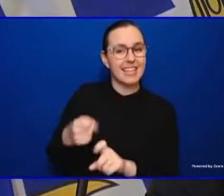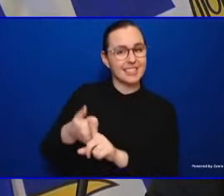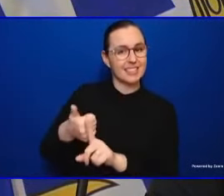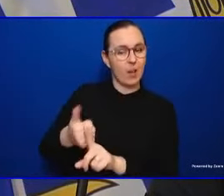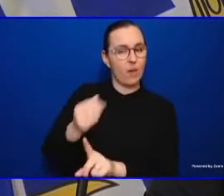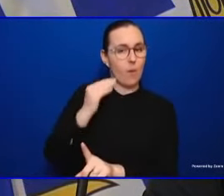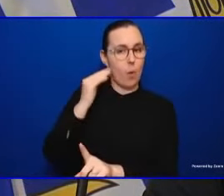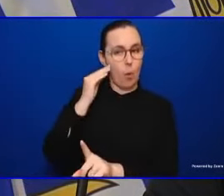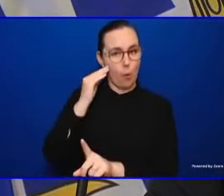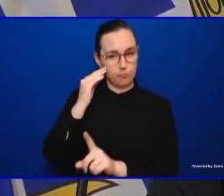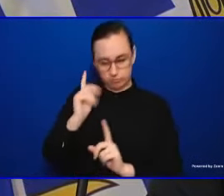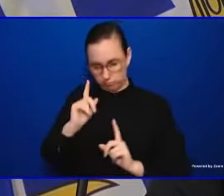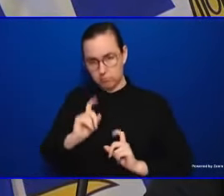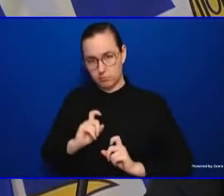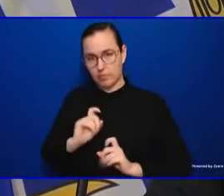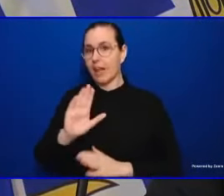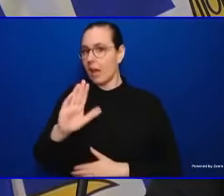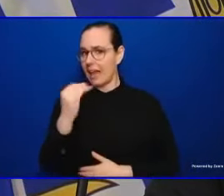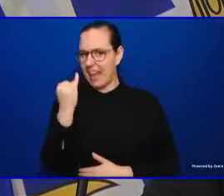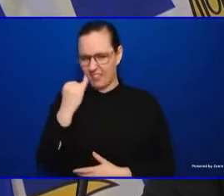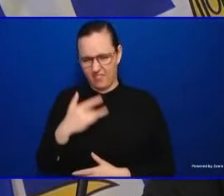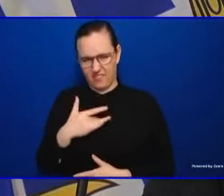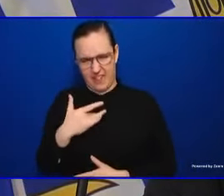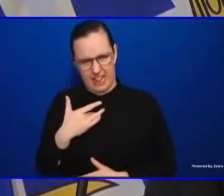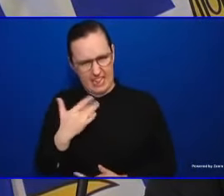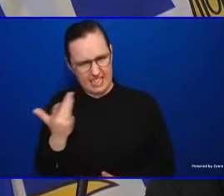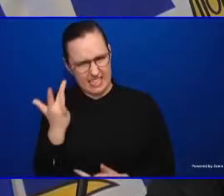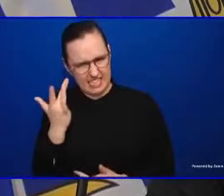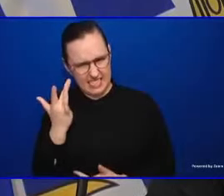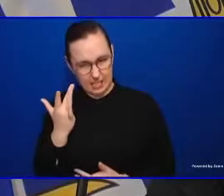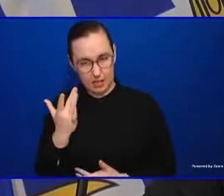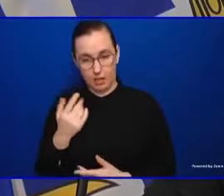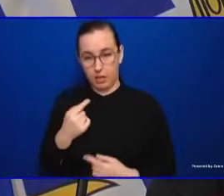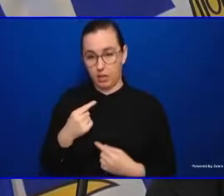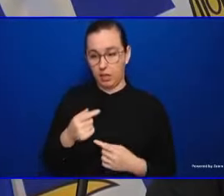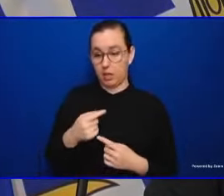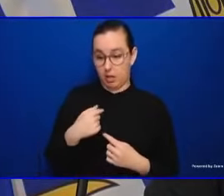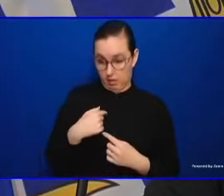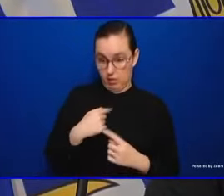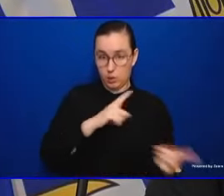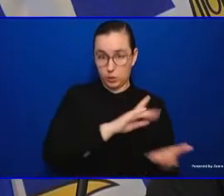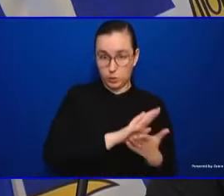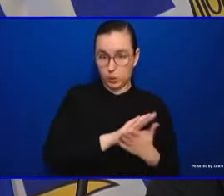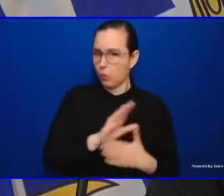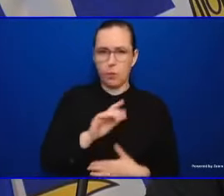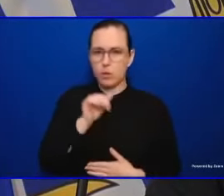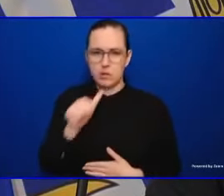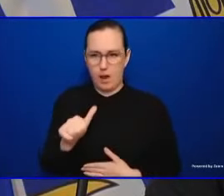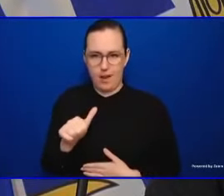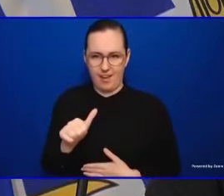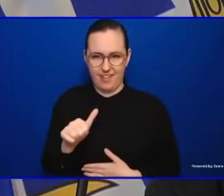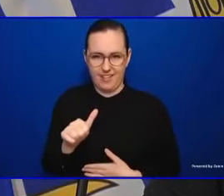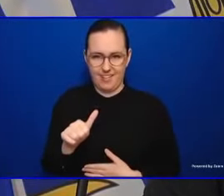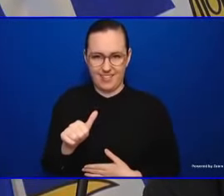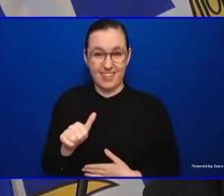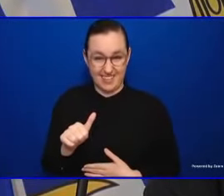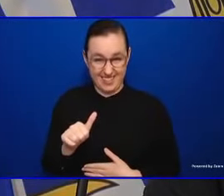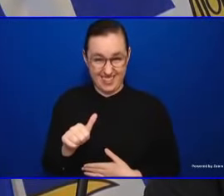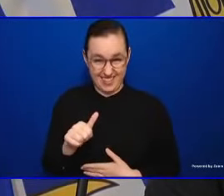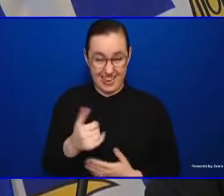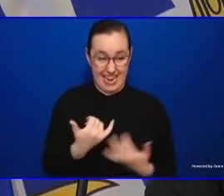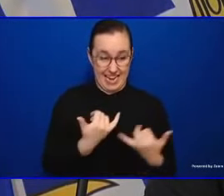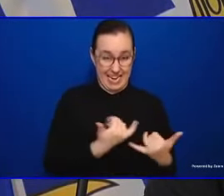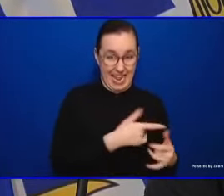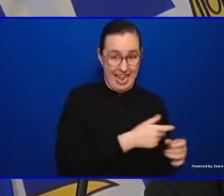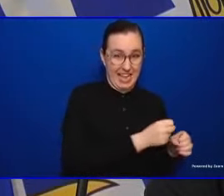not. We have made significant progress deploying these tests despite challenging winter weather and all the